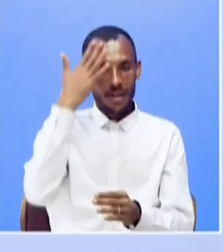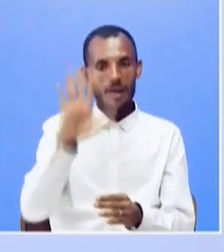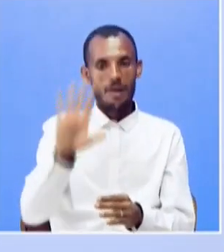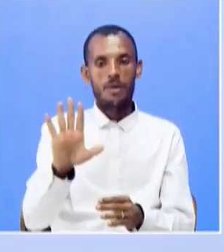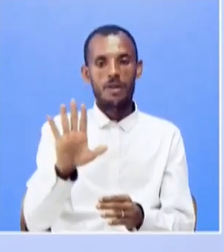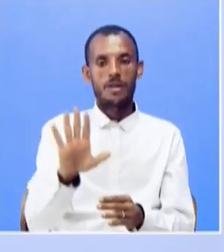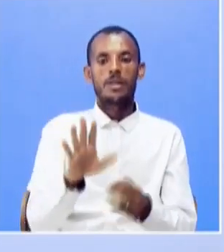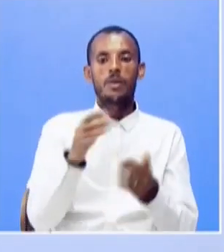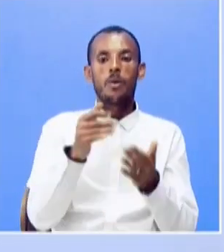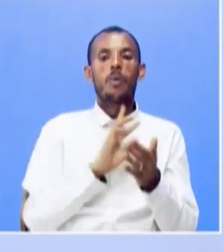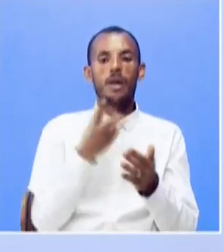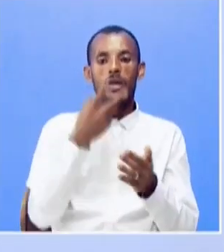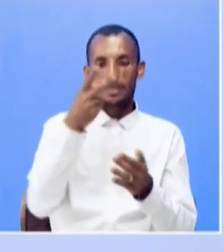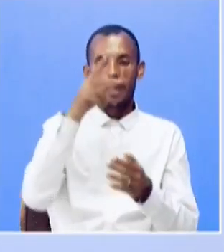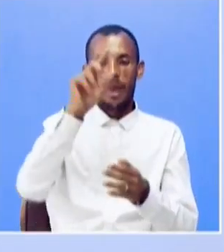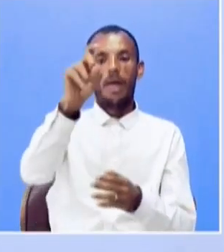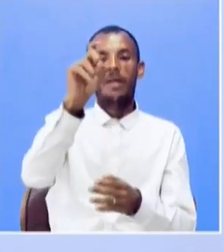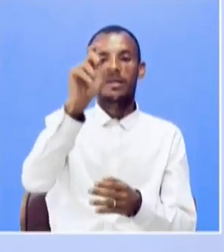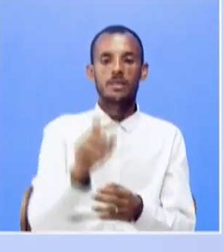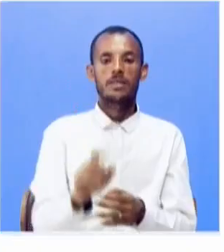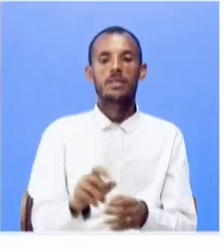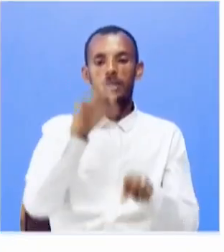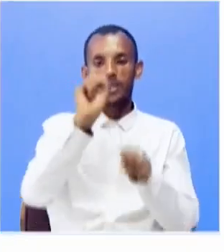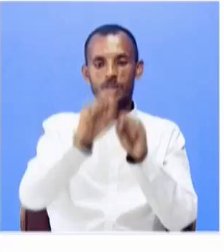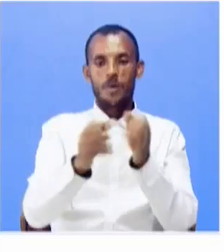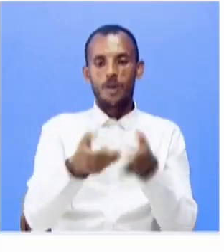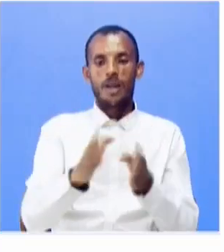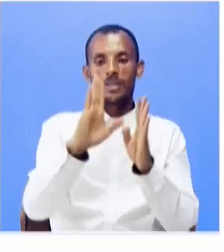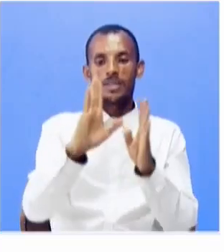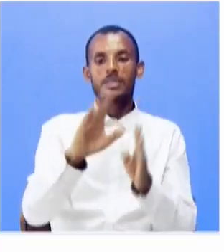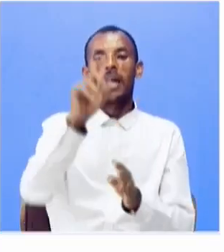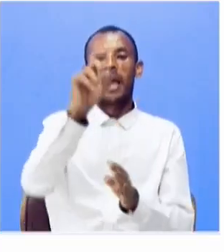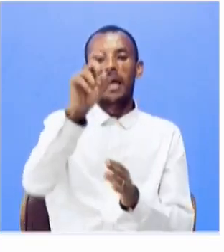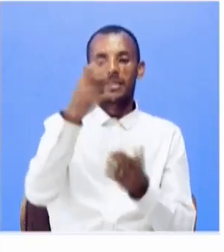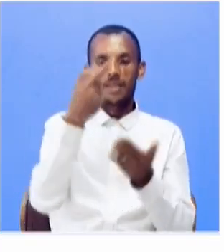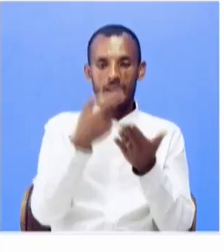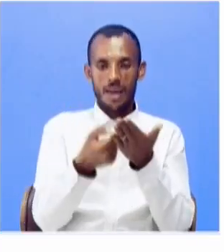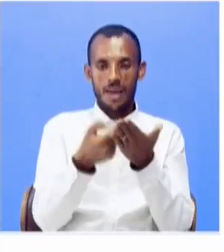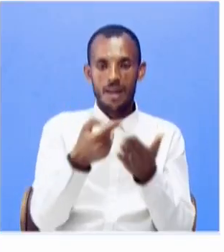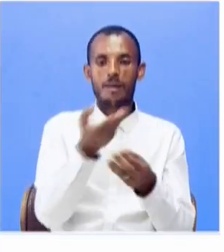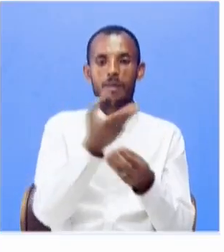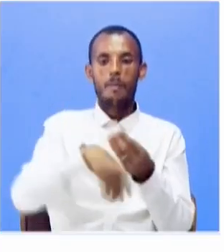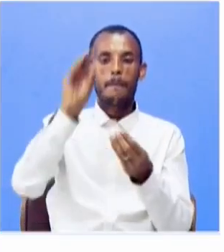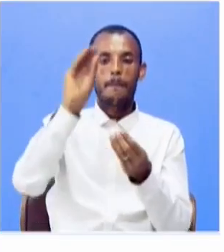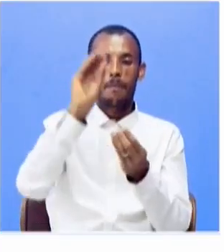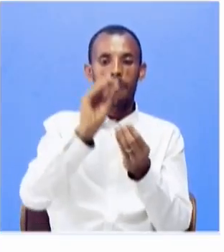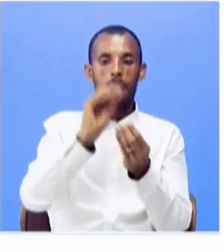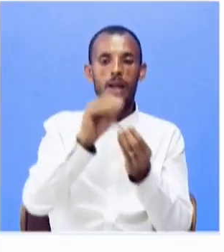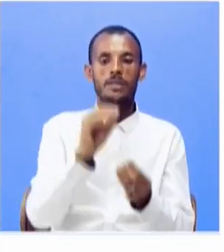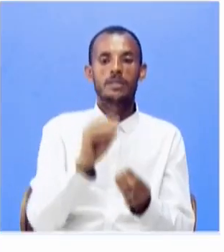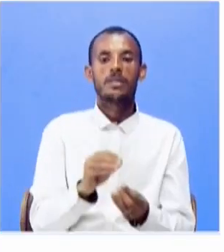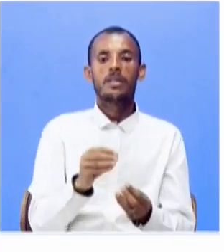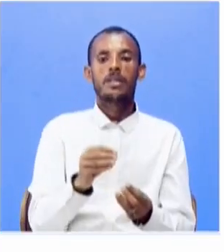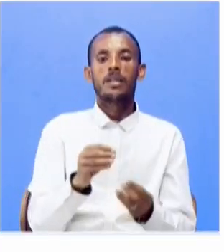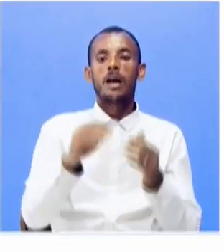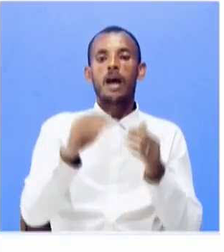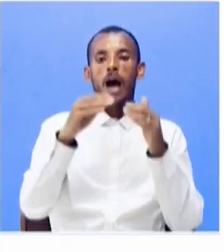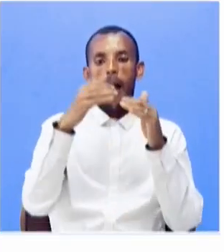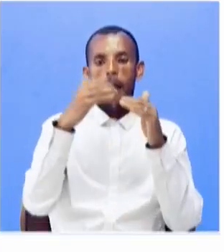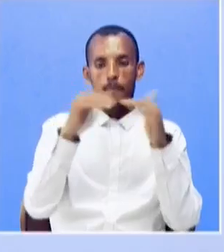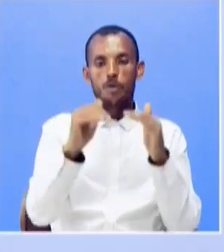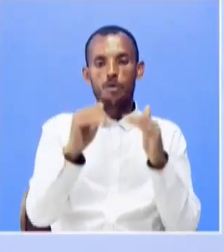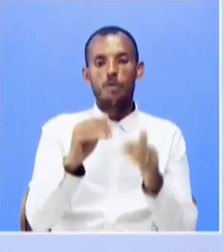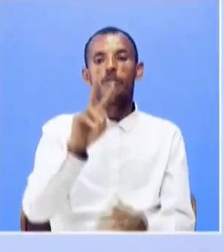we assume to be X, so let it to be X here, plus amount of